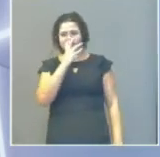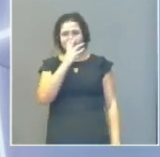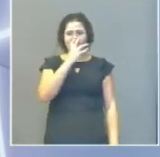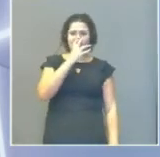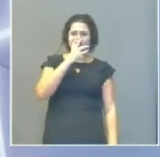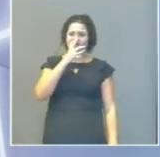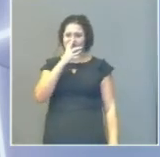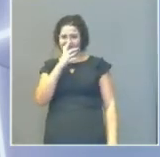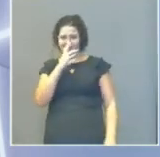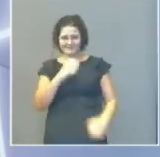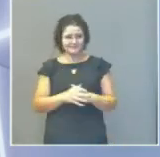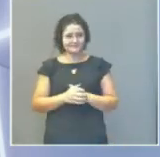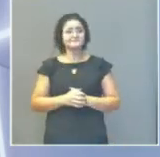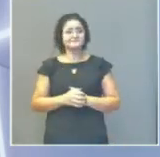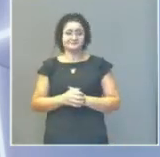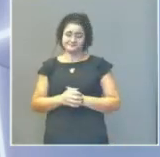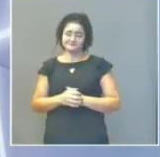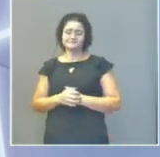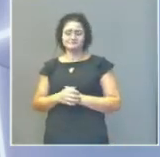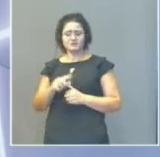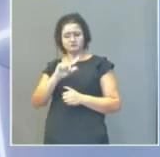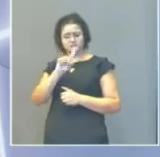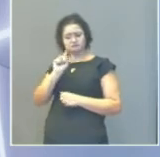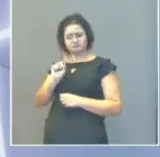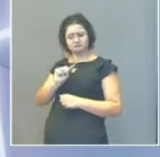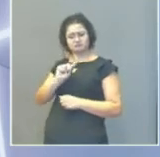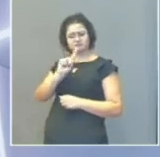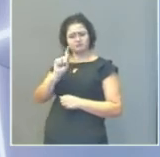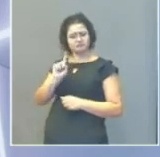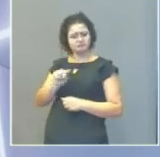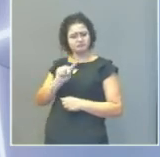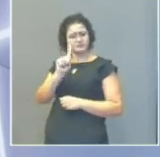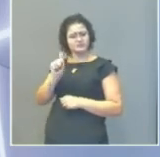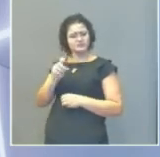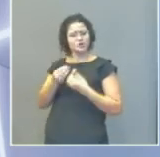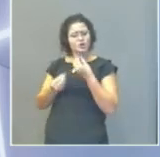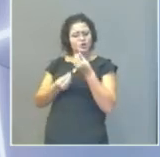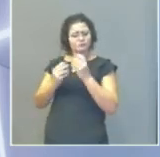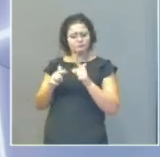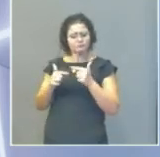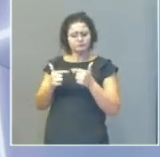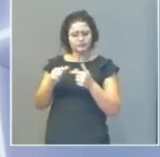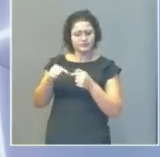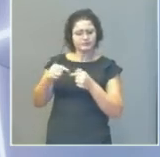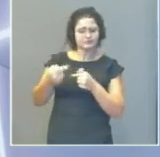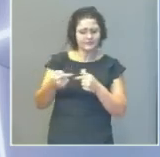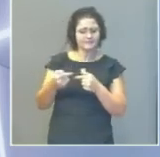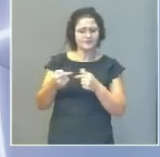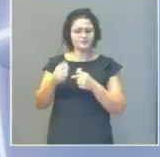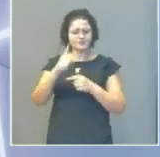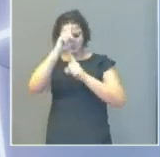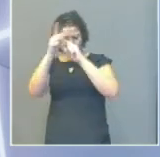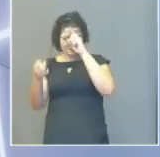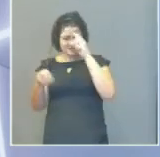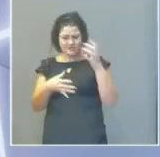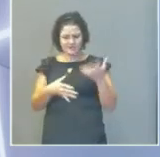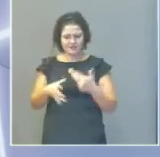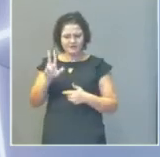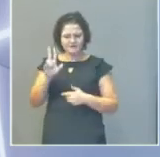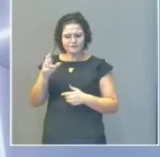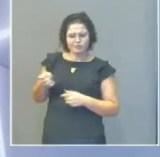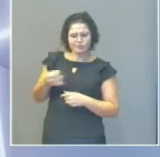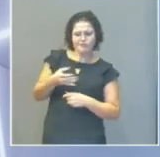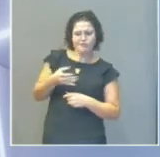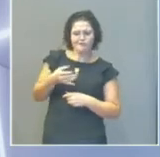innovation, every time we ask questions about what can we do next that is creative, that is unheard of or unprecedented, most